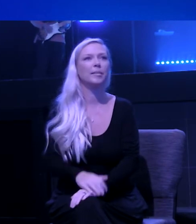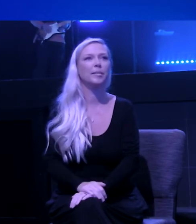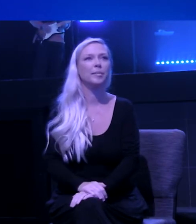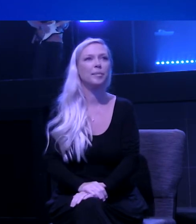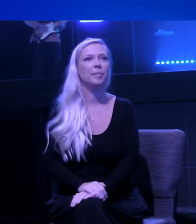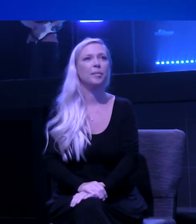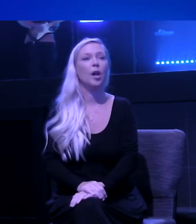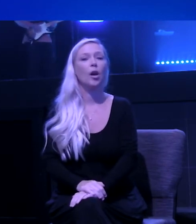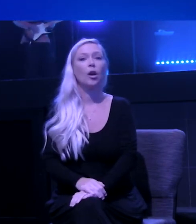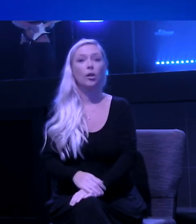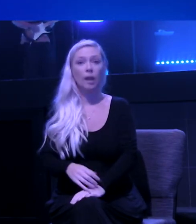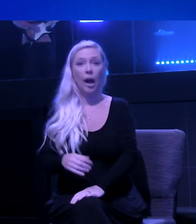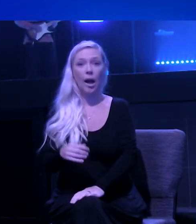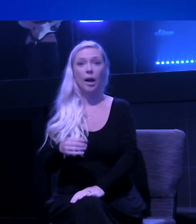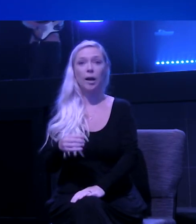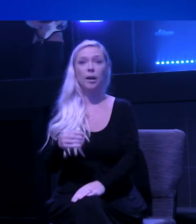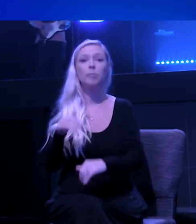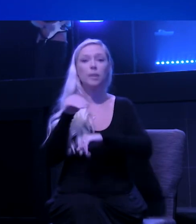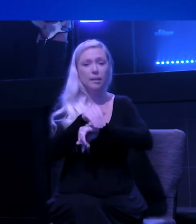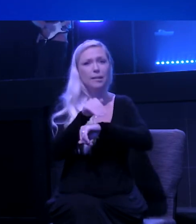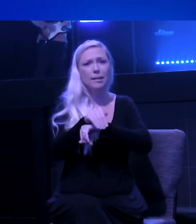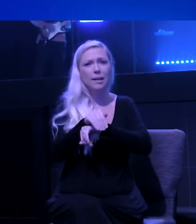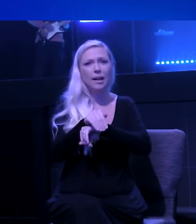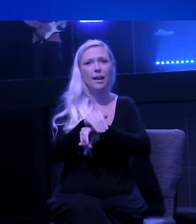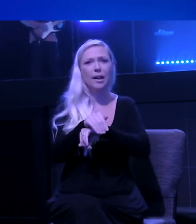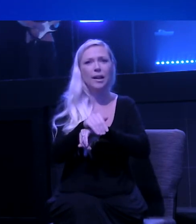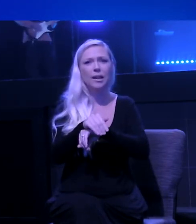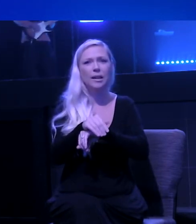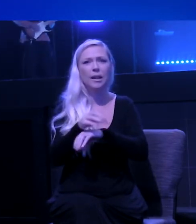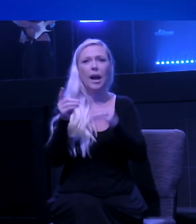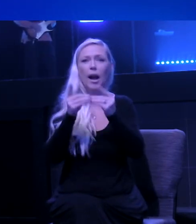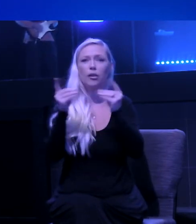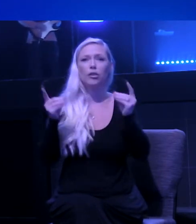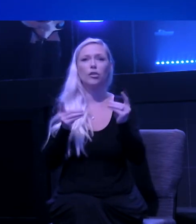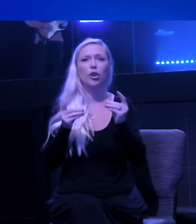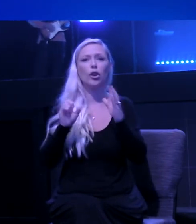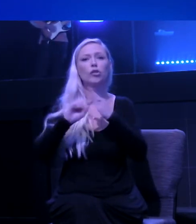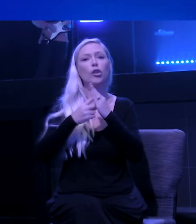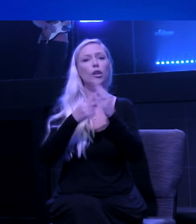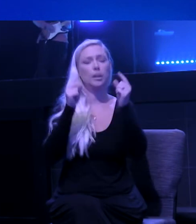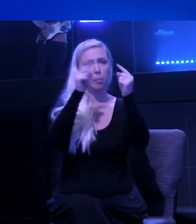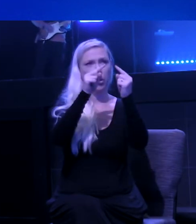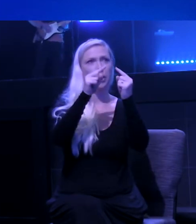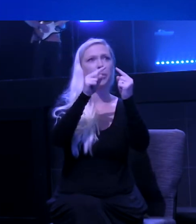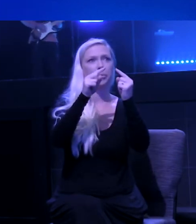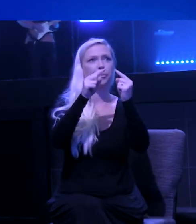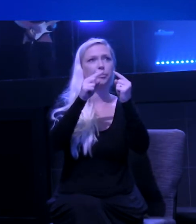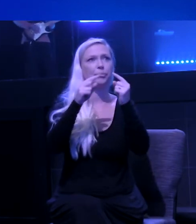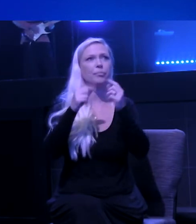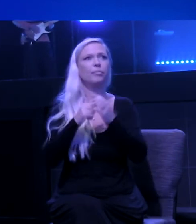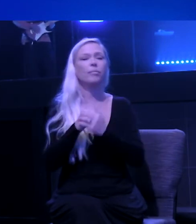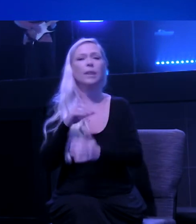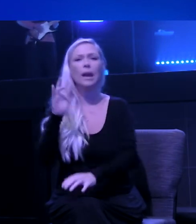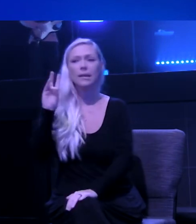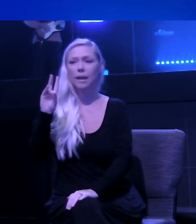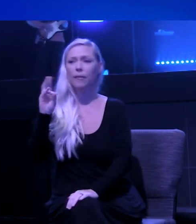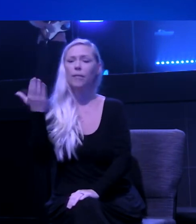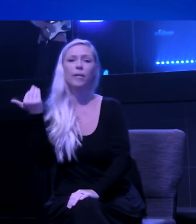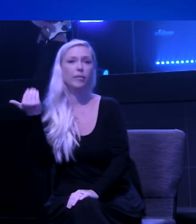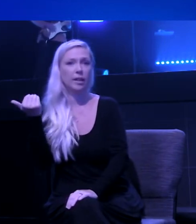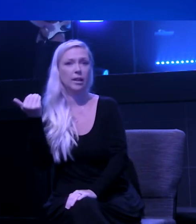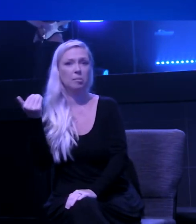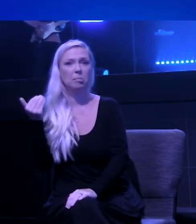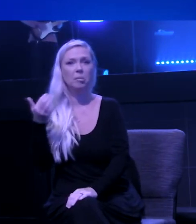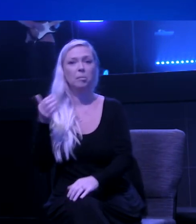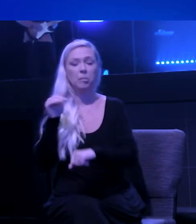hook if you come back tonight for our Starting Point dessert. All right, right after the 6 p.m. service, about 7:15, you show up,